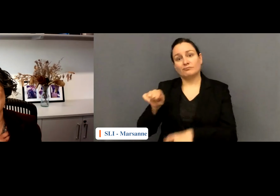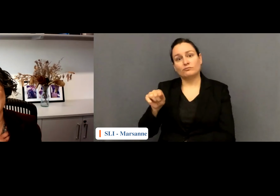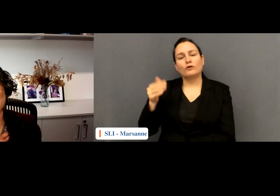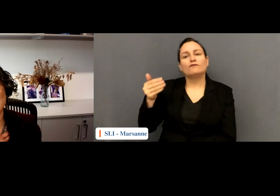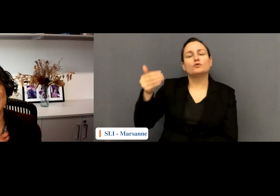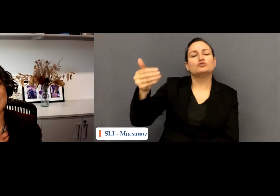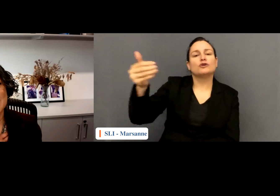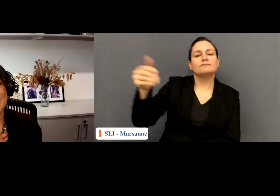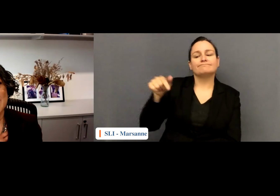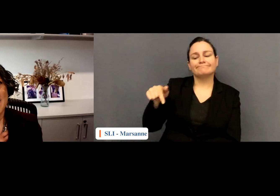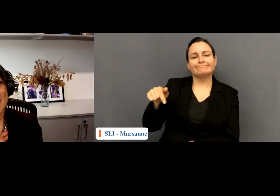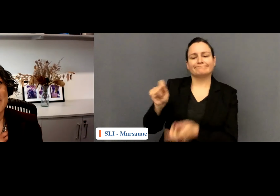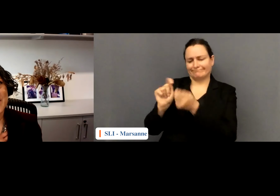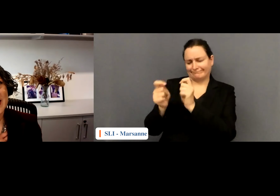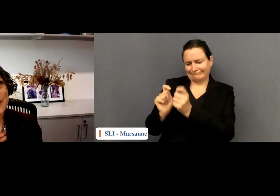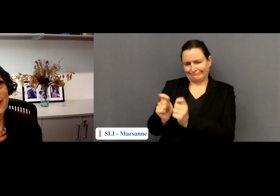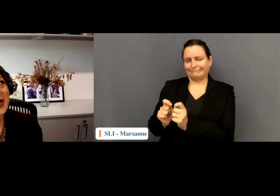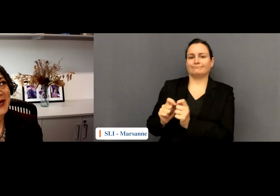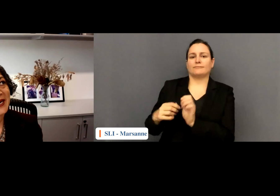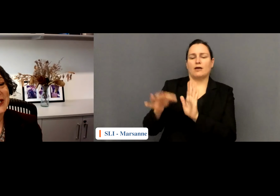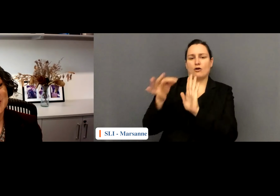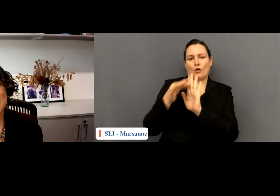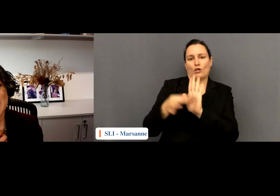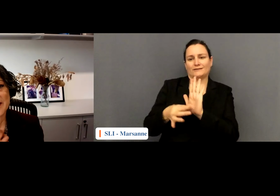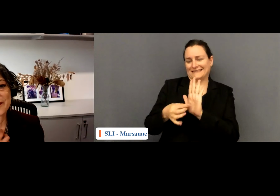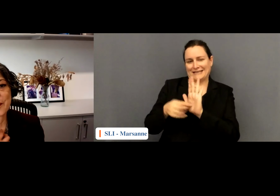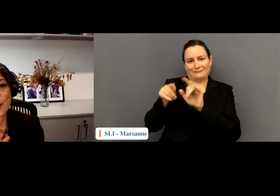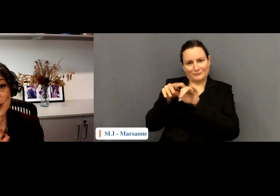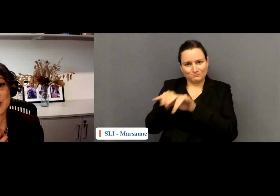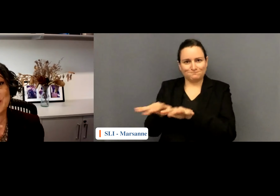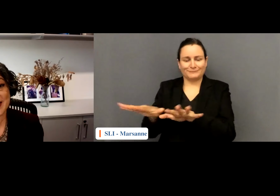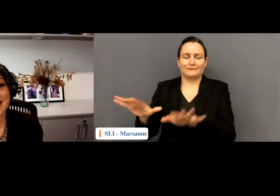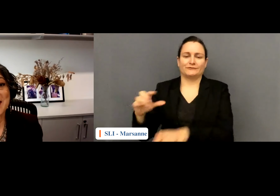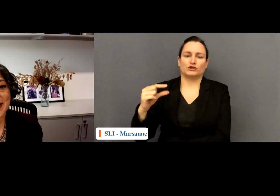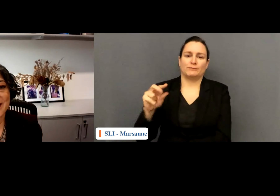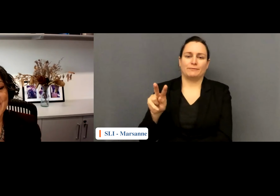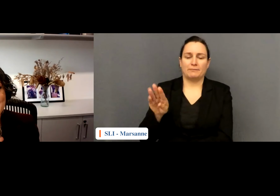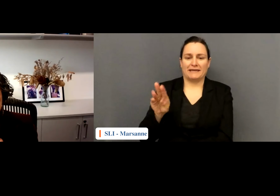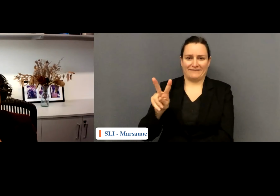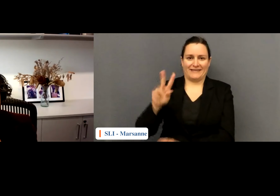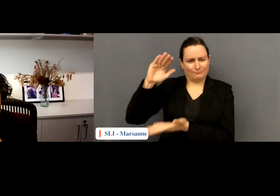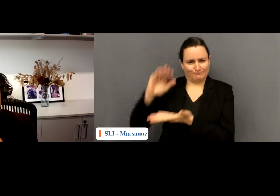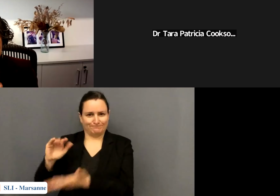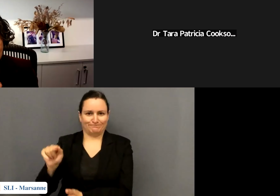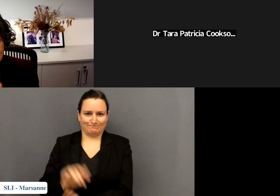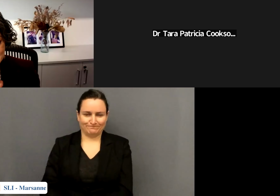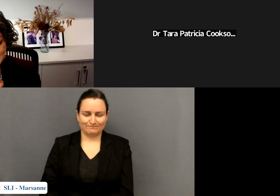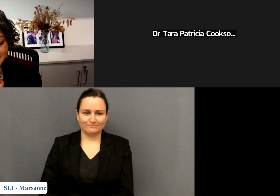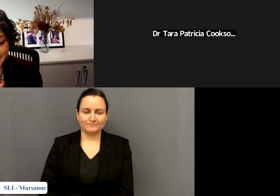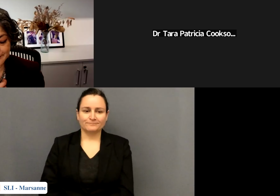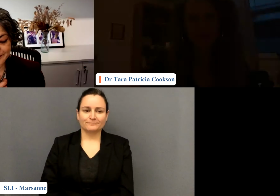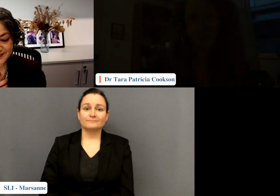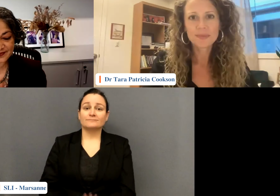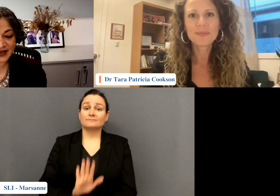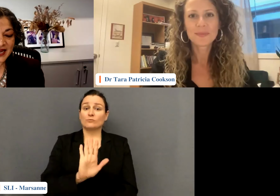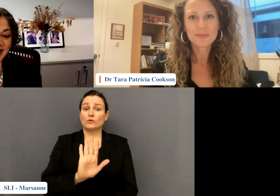respond to gender-based violence. And your recommendations, Tara, for what we should be thinking about were really